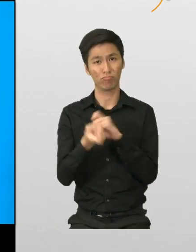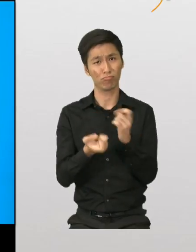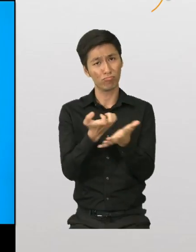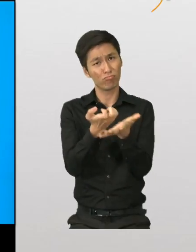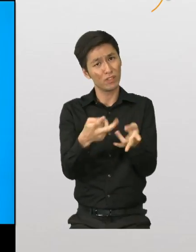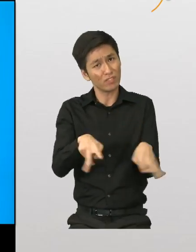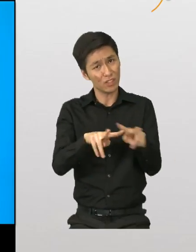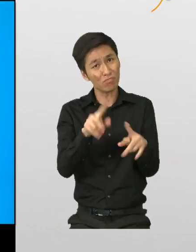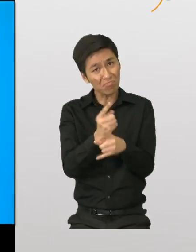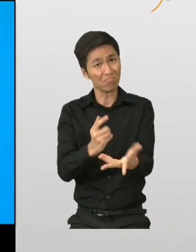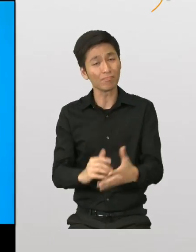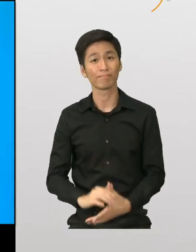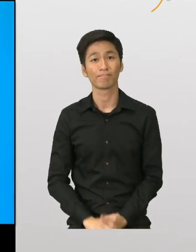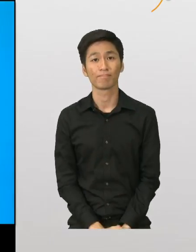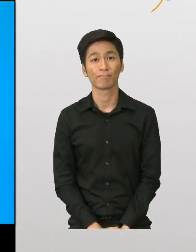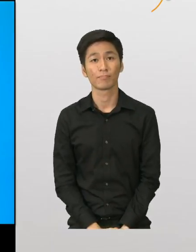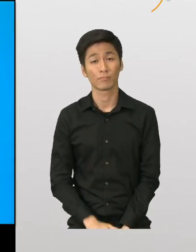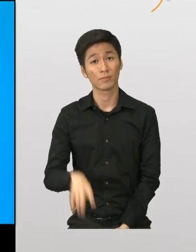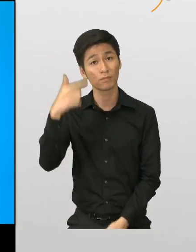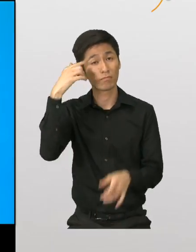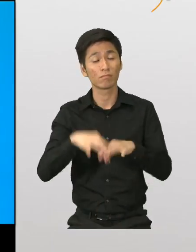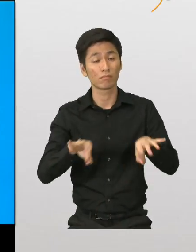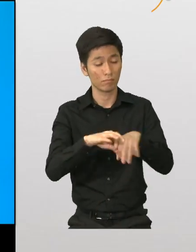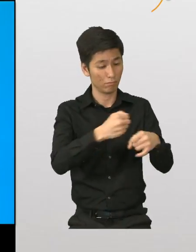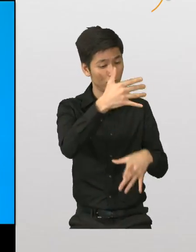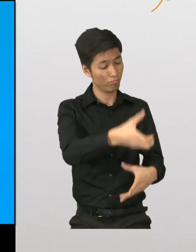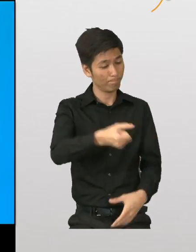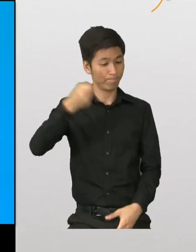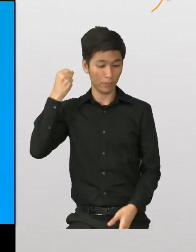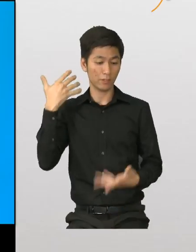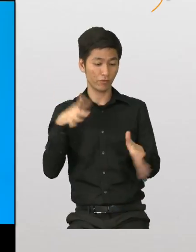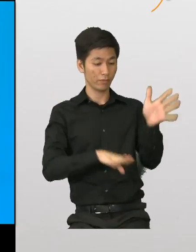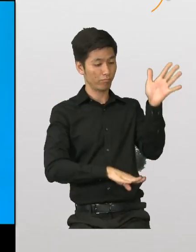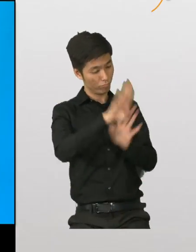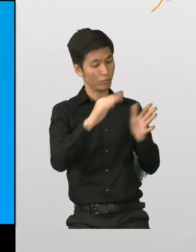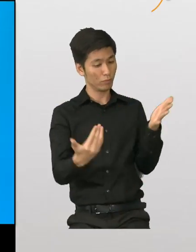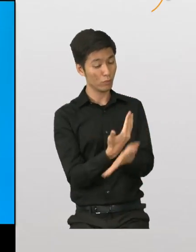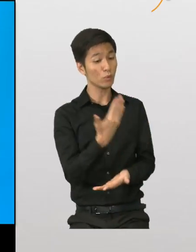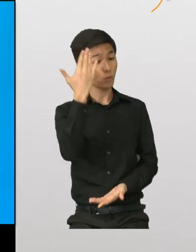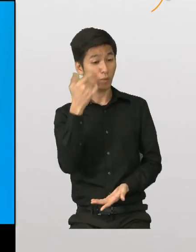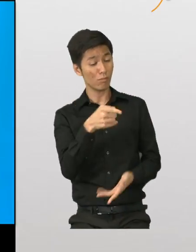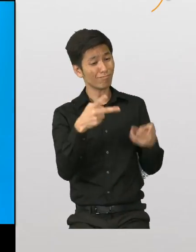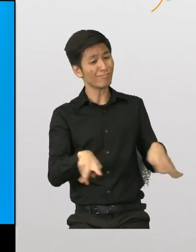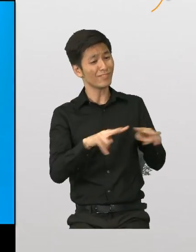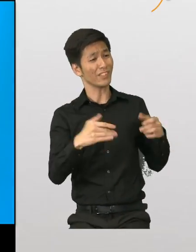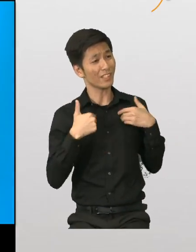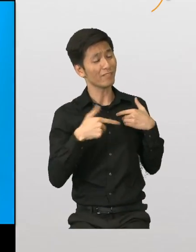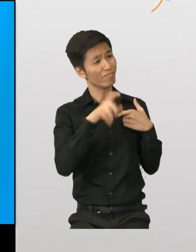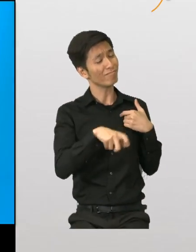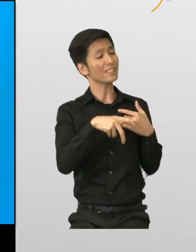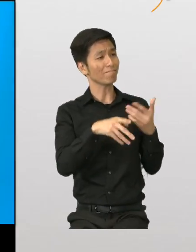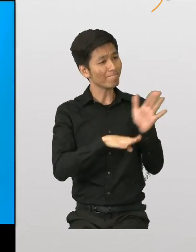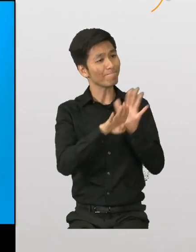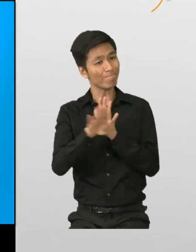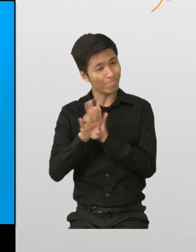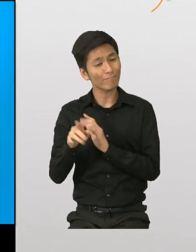cases for the government to take back the flats early and redevelop the site, because there's a lot of value unlocked. So we